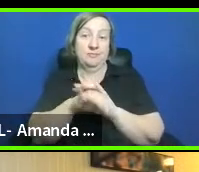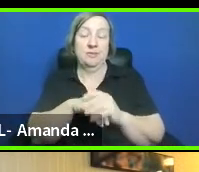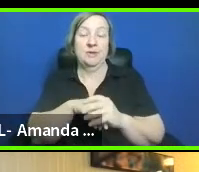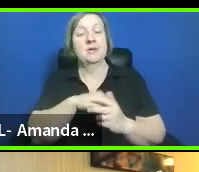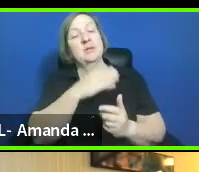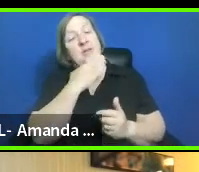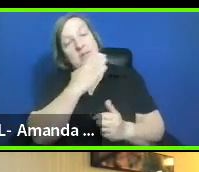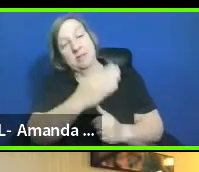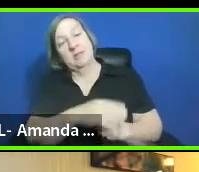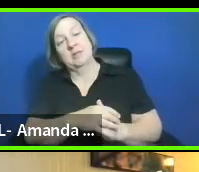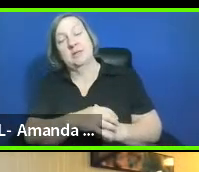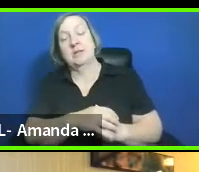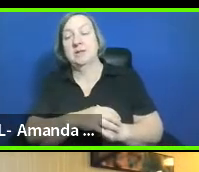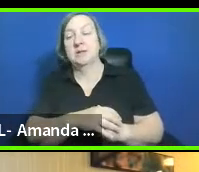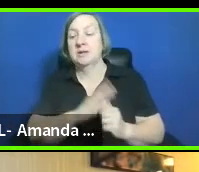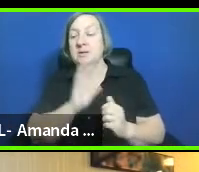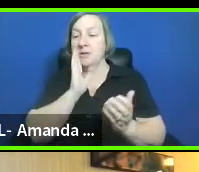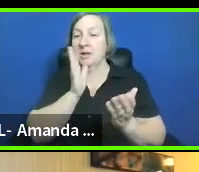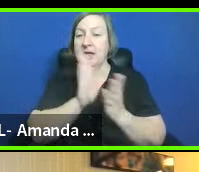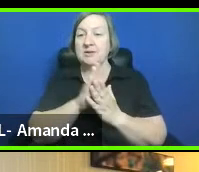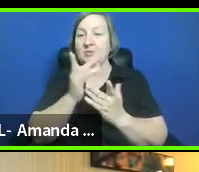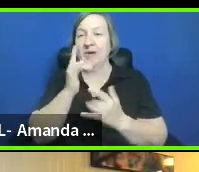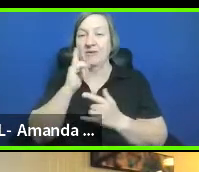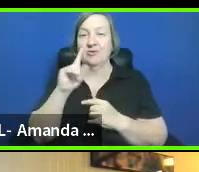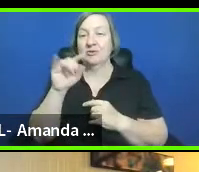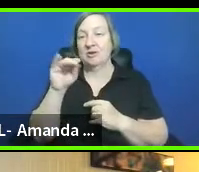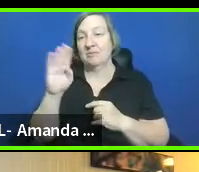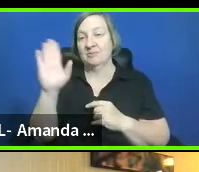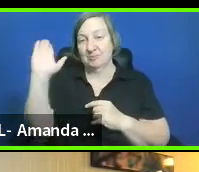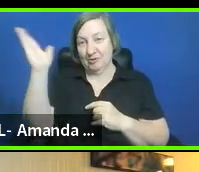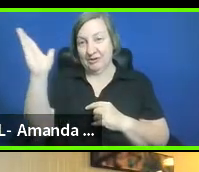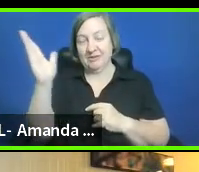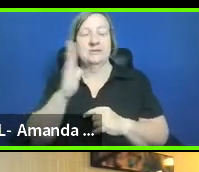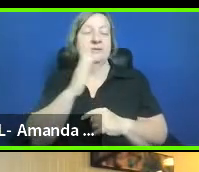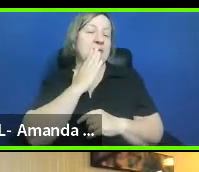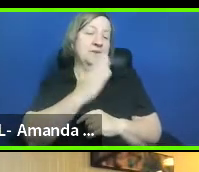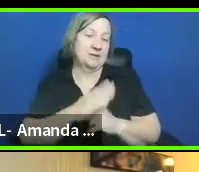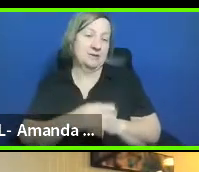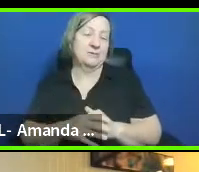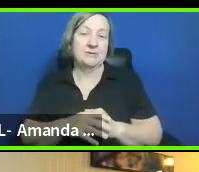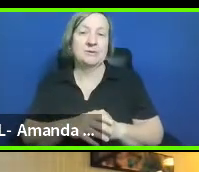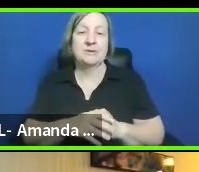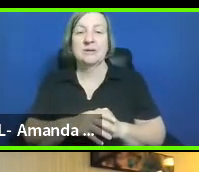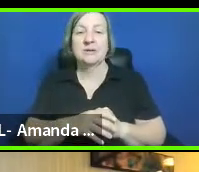Thank you. So I'll ask you to wait for his presentation. Okay, thanks. Yeah.